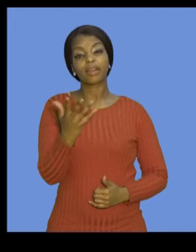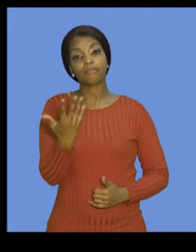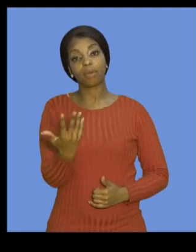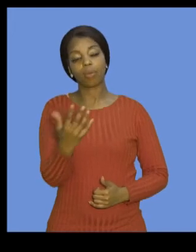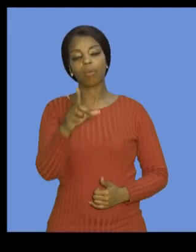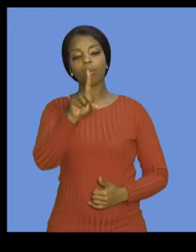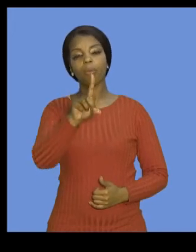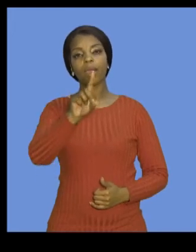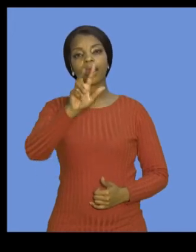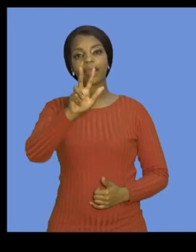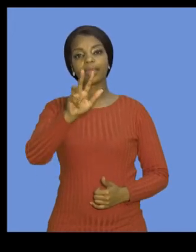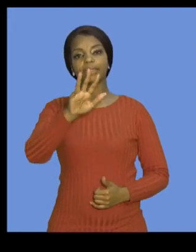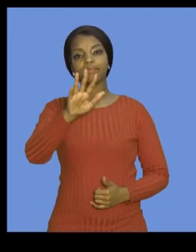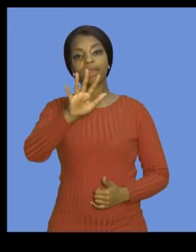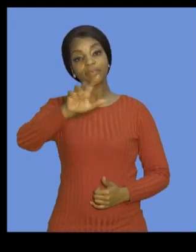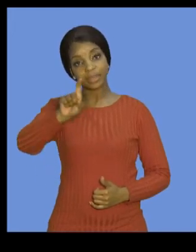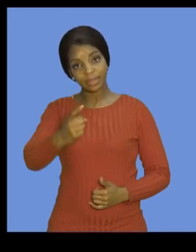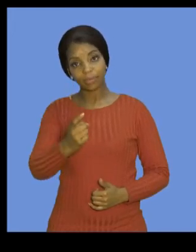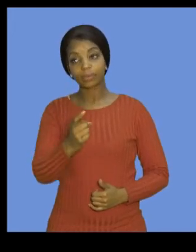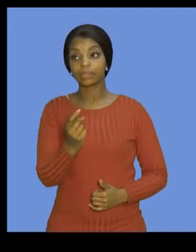185,000. And this will be